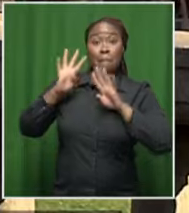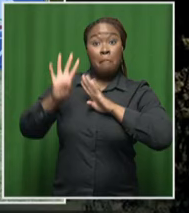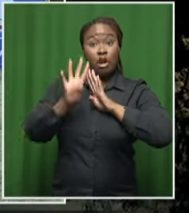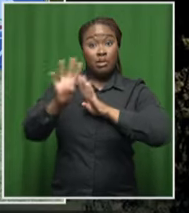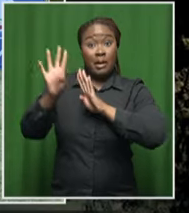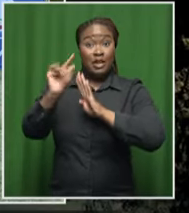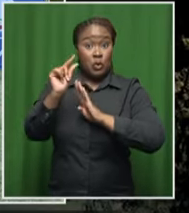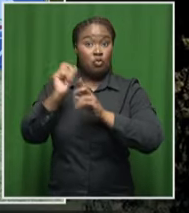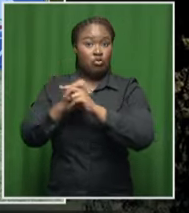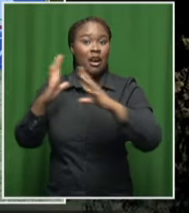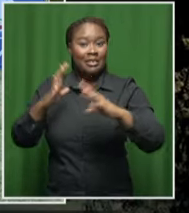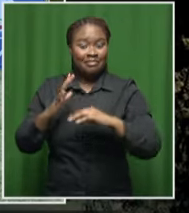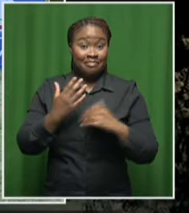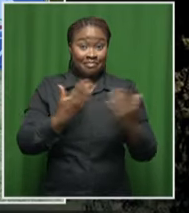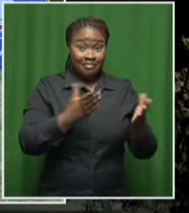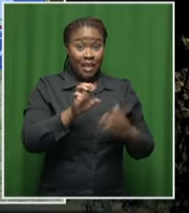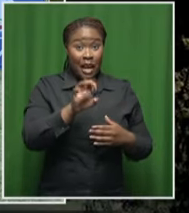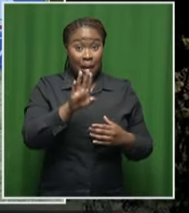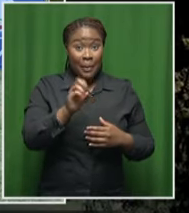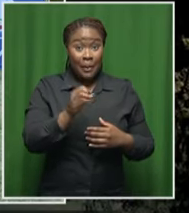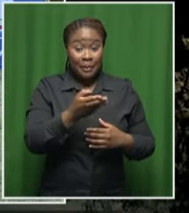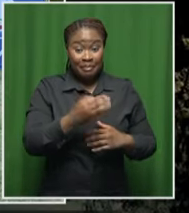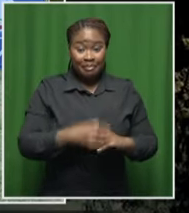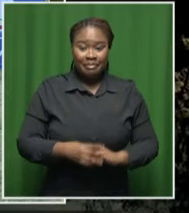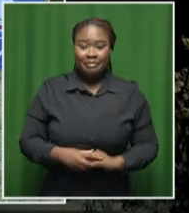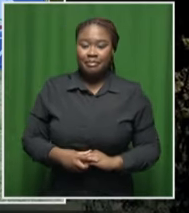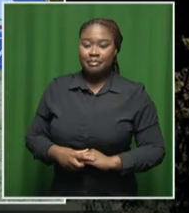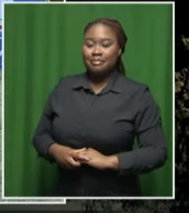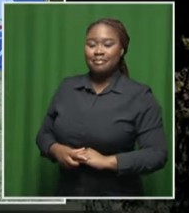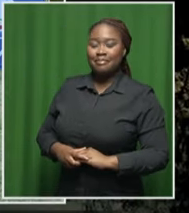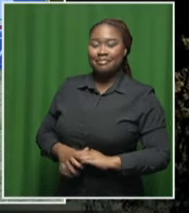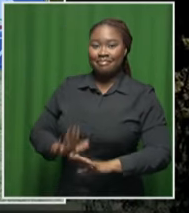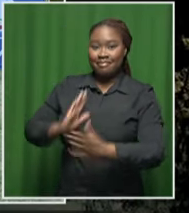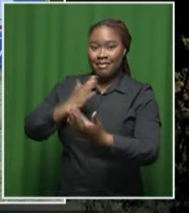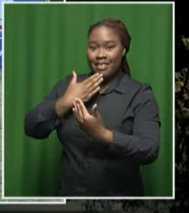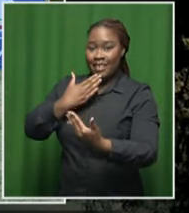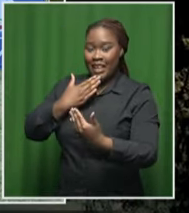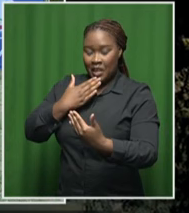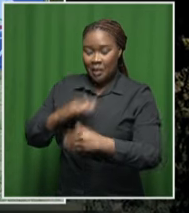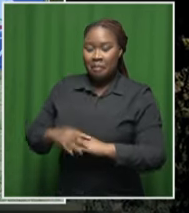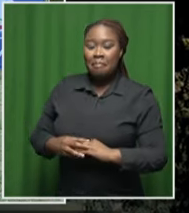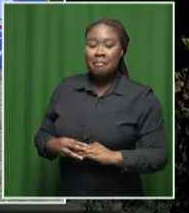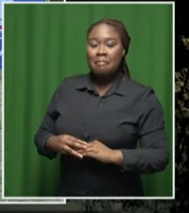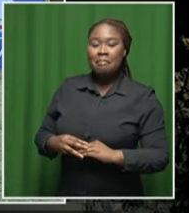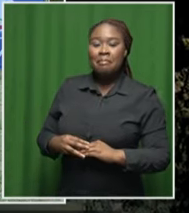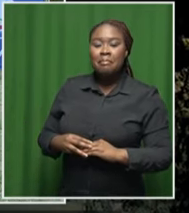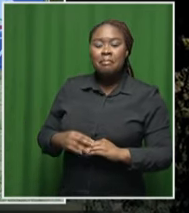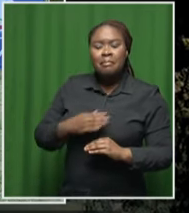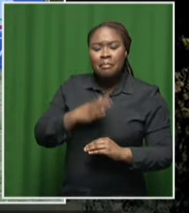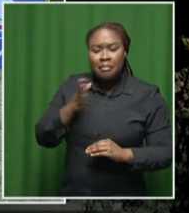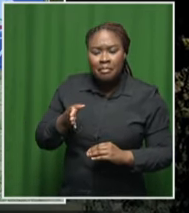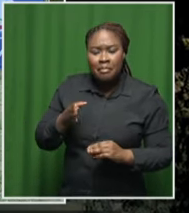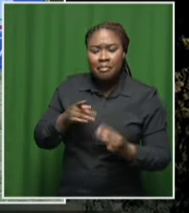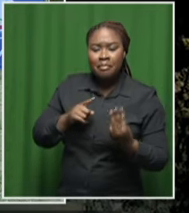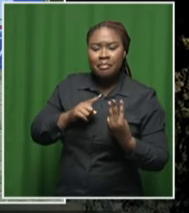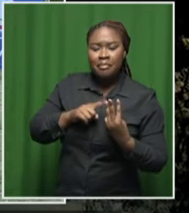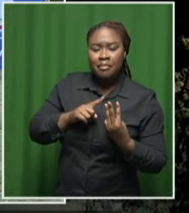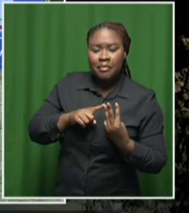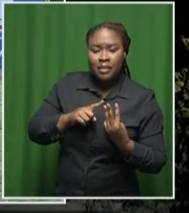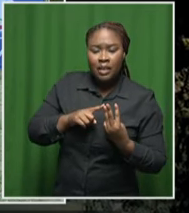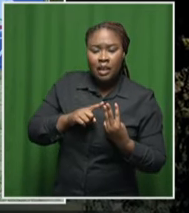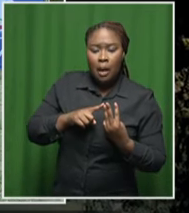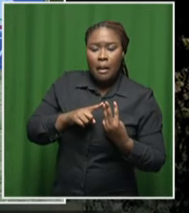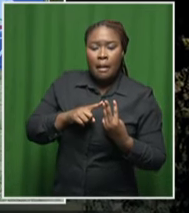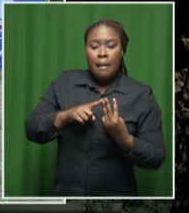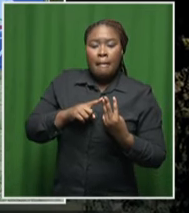to begin. Lebo. Thank you so much there to Ndombi Mbia. Now let's move to the other side of Pretoria,